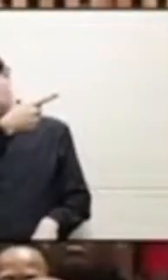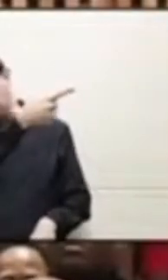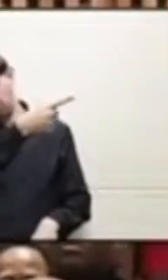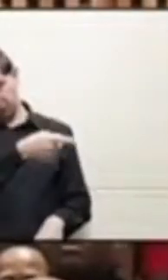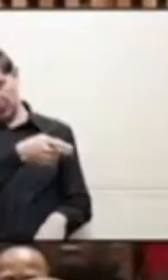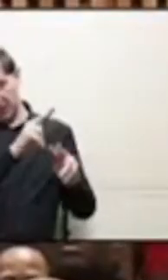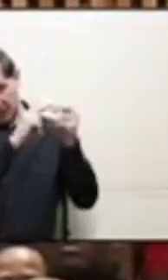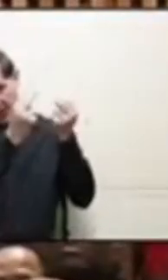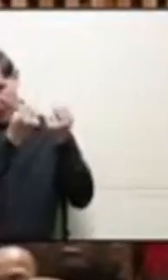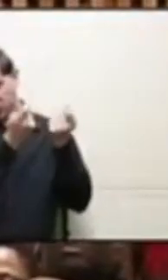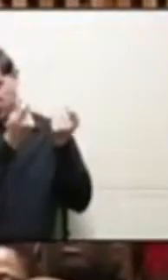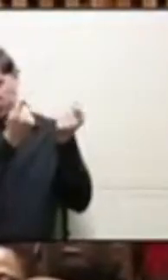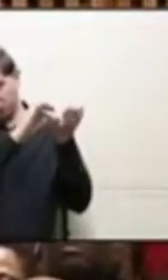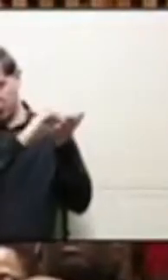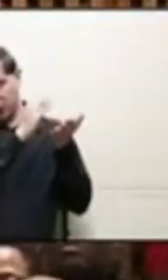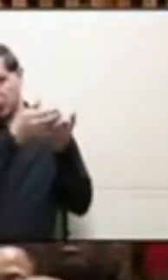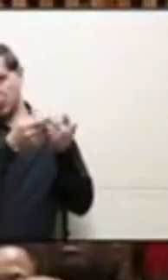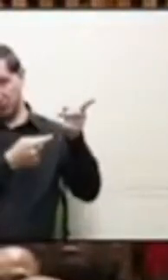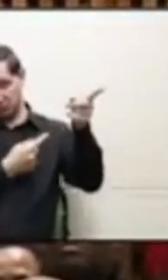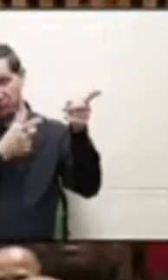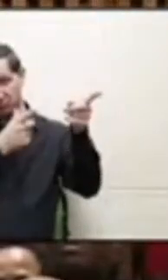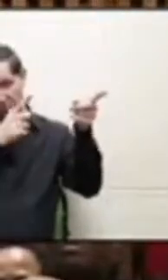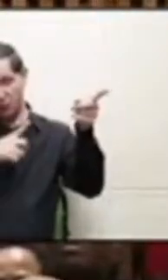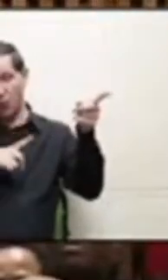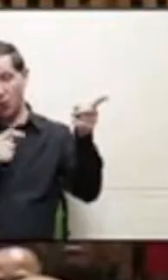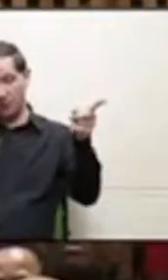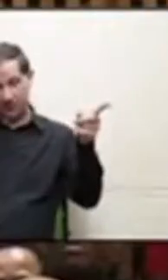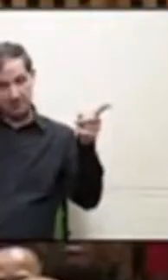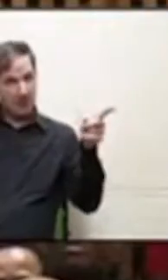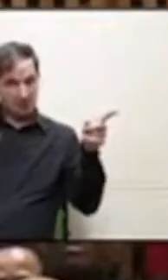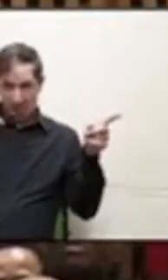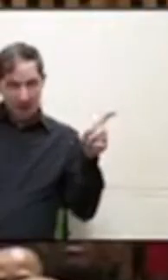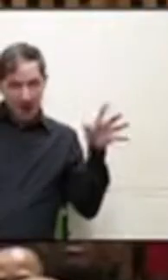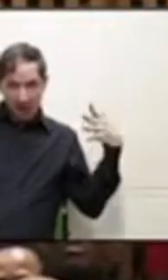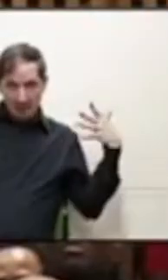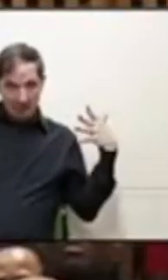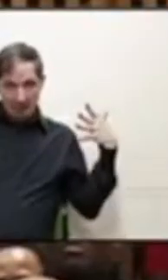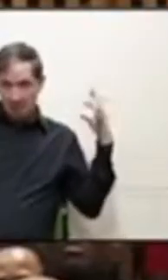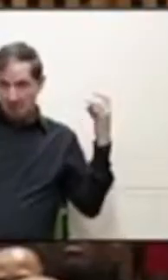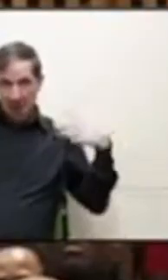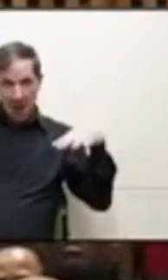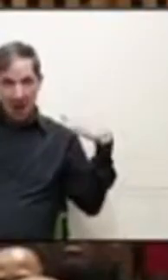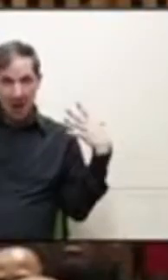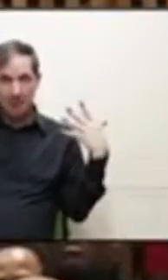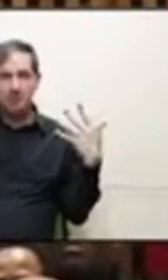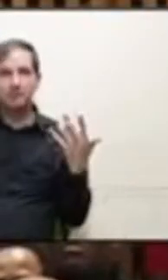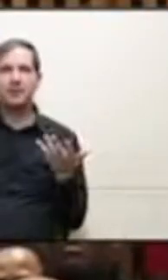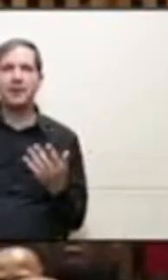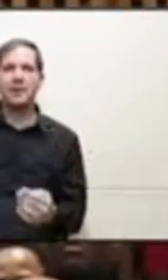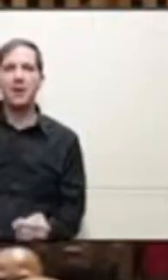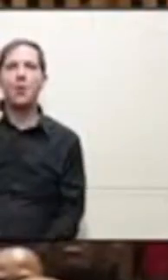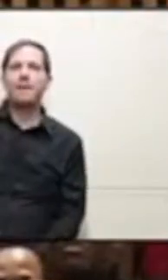from one of the people from National Treasury. But that's the only person who really made a lot of noise that